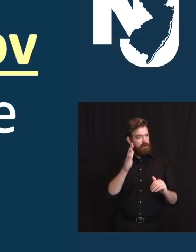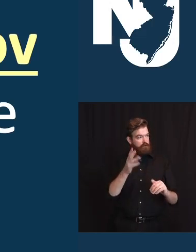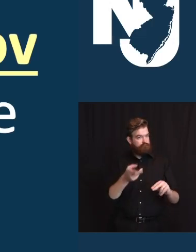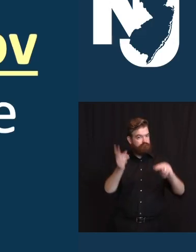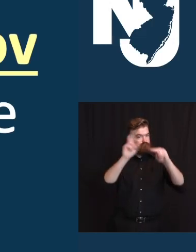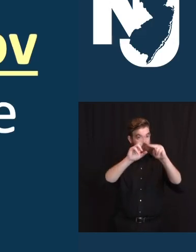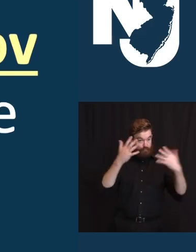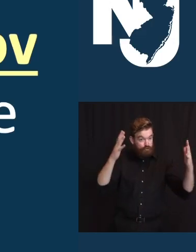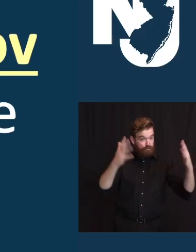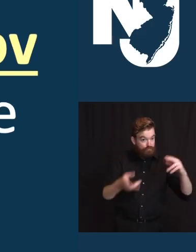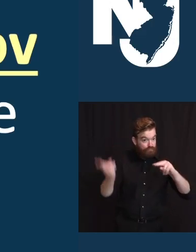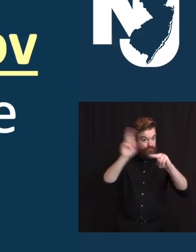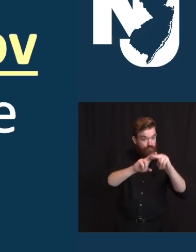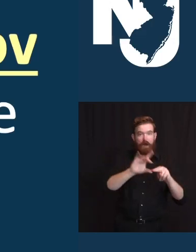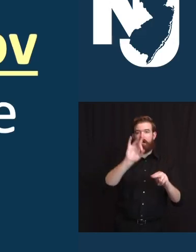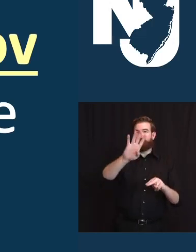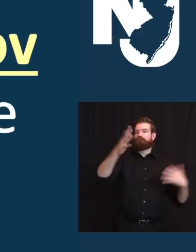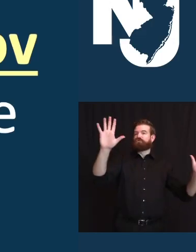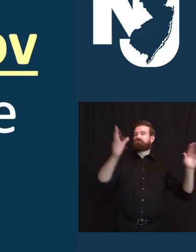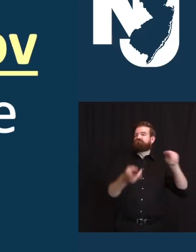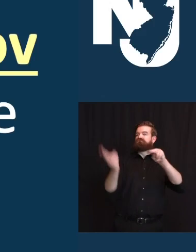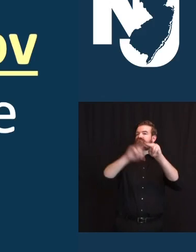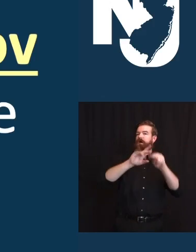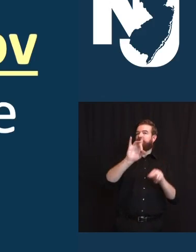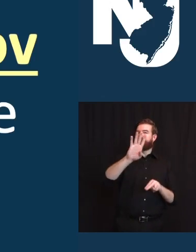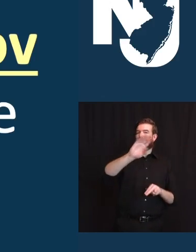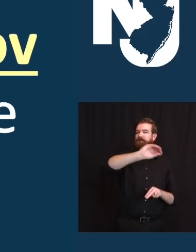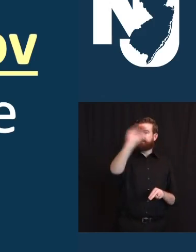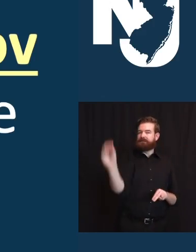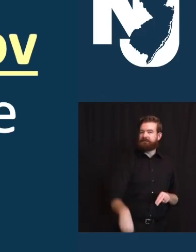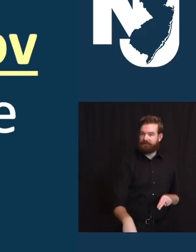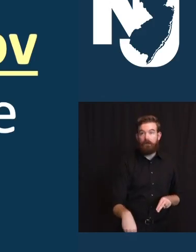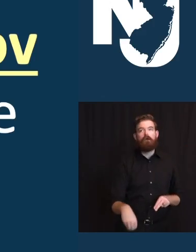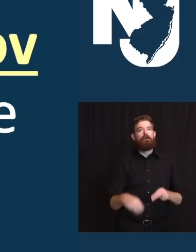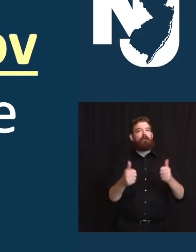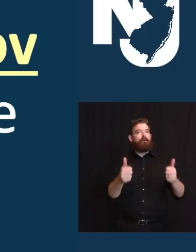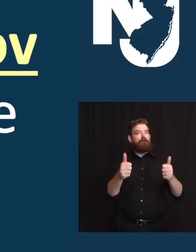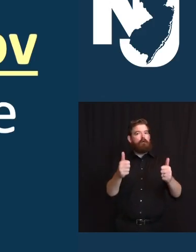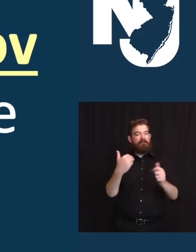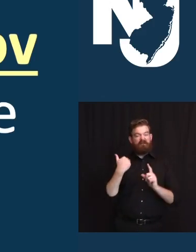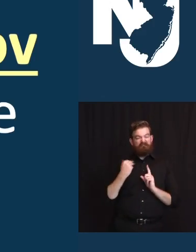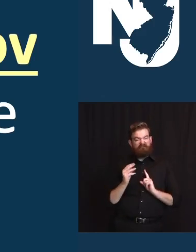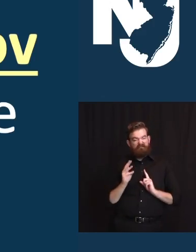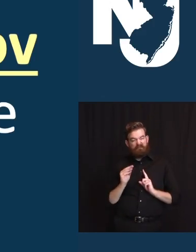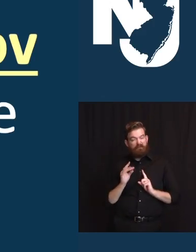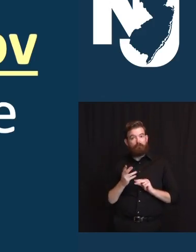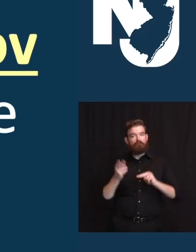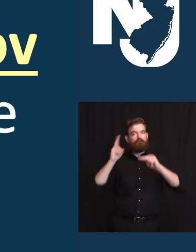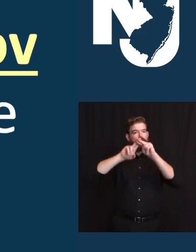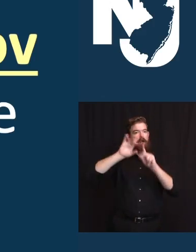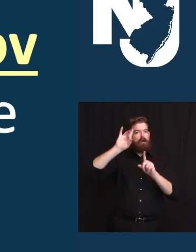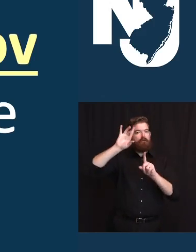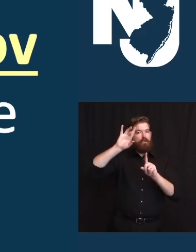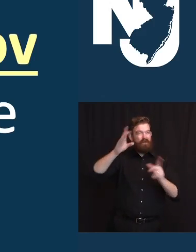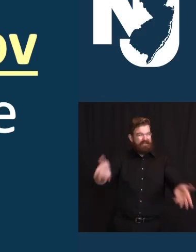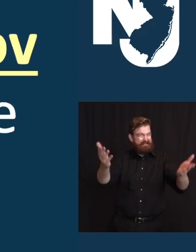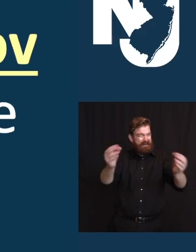census ends on September 30th, it is more important than ever that everyone be counted. So go to 2020census.gov